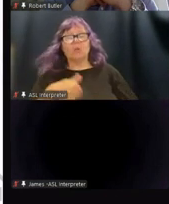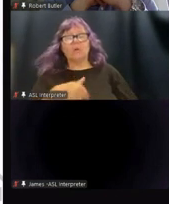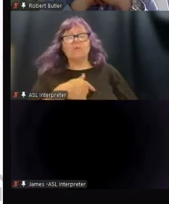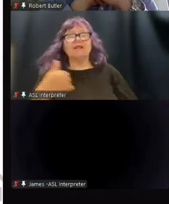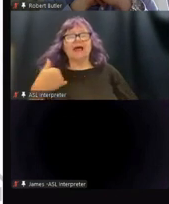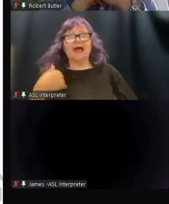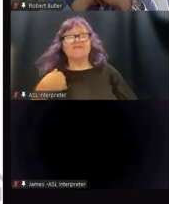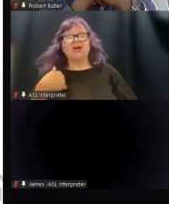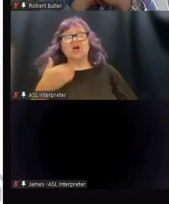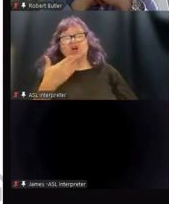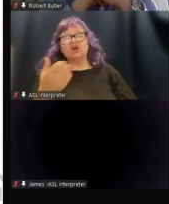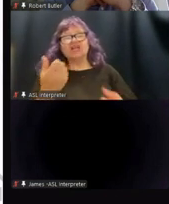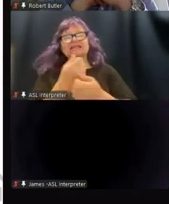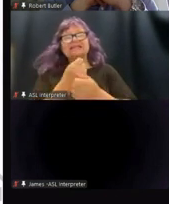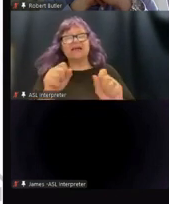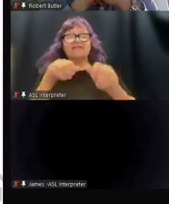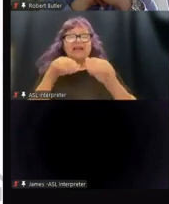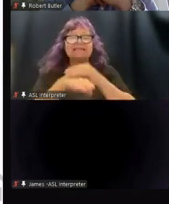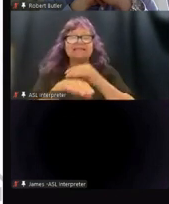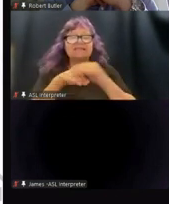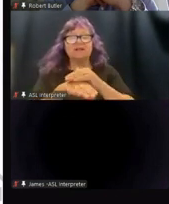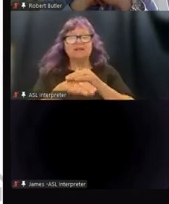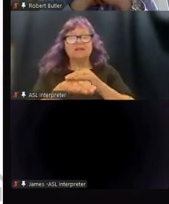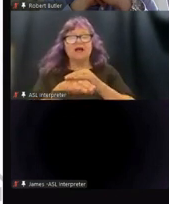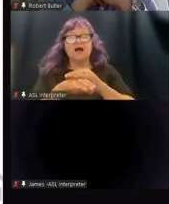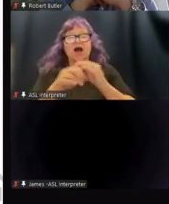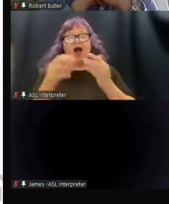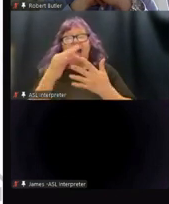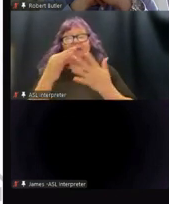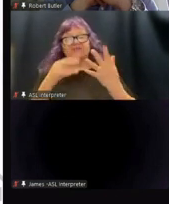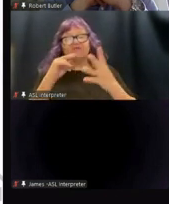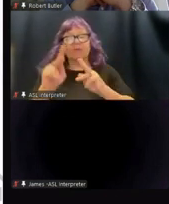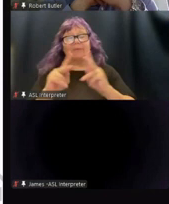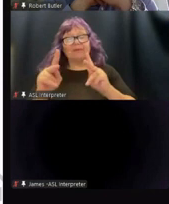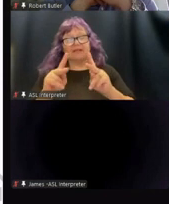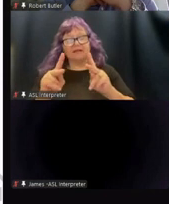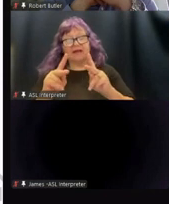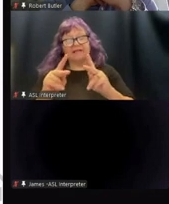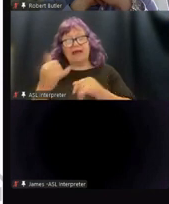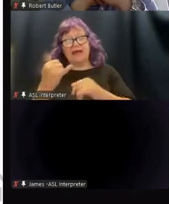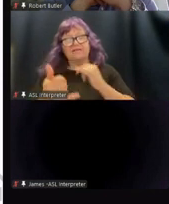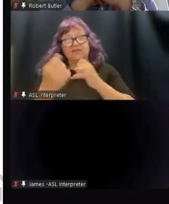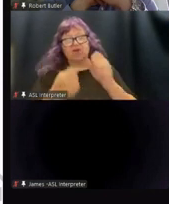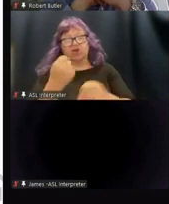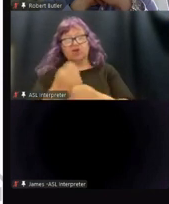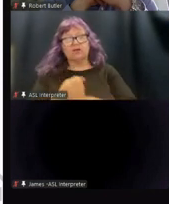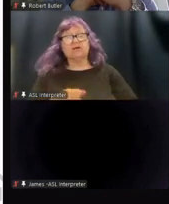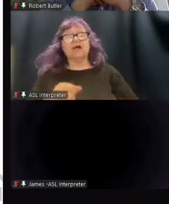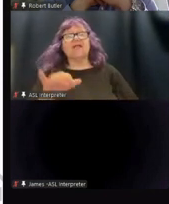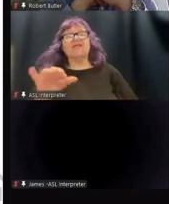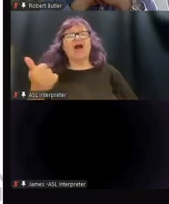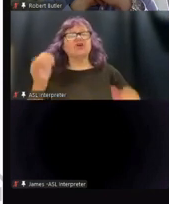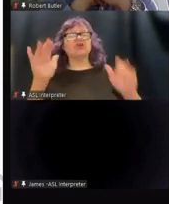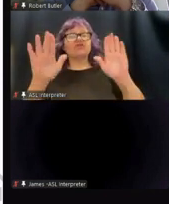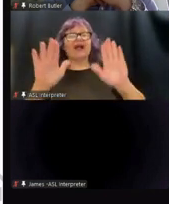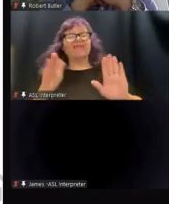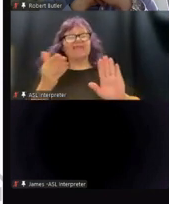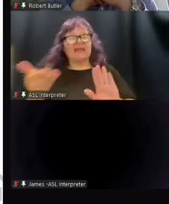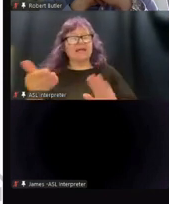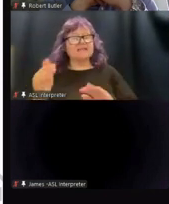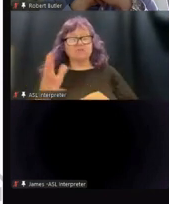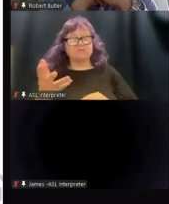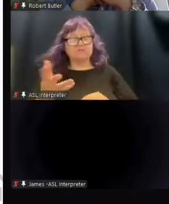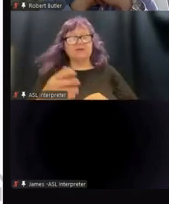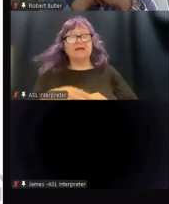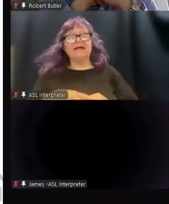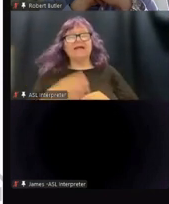and accessible options for people at these locations by the end of the year. The other great thing is